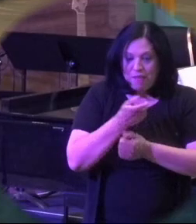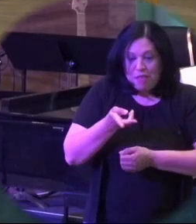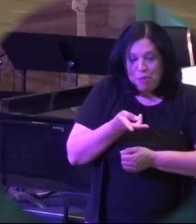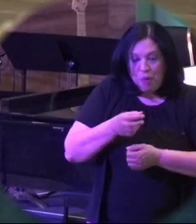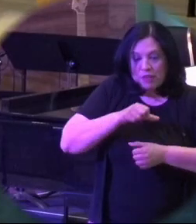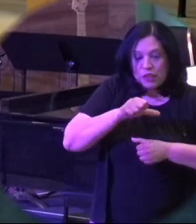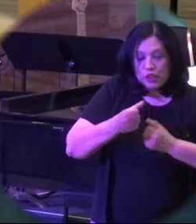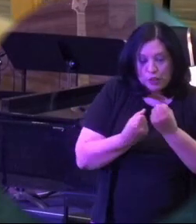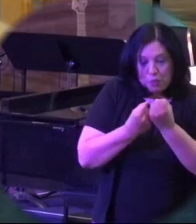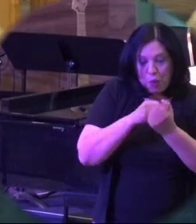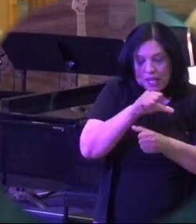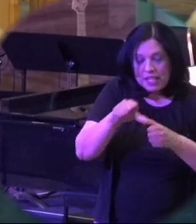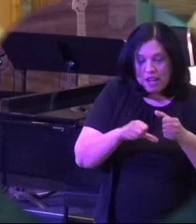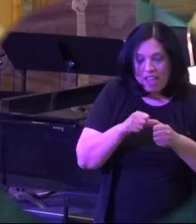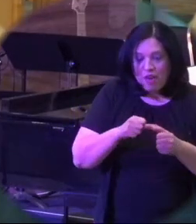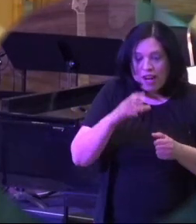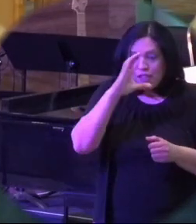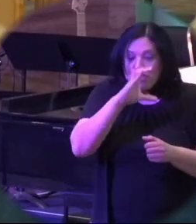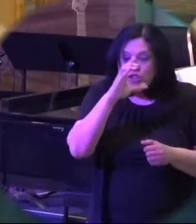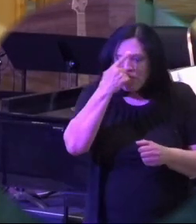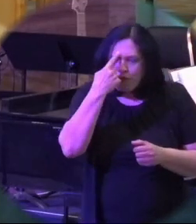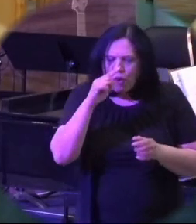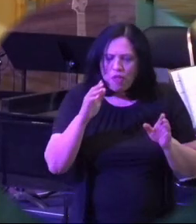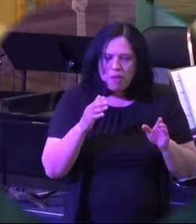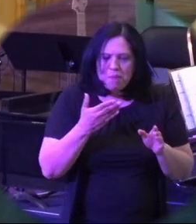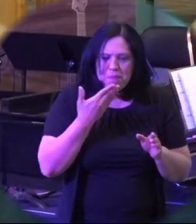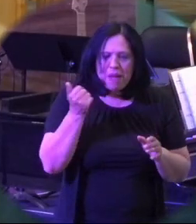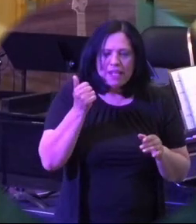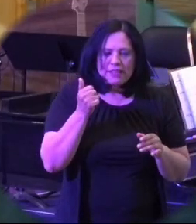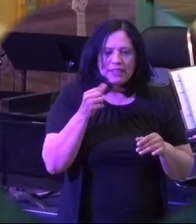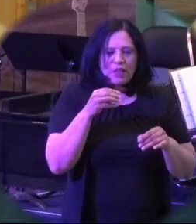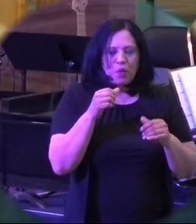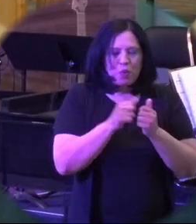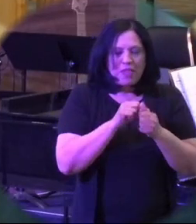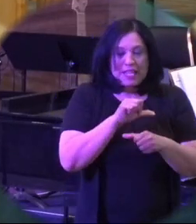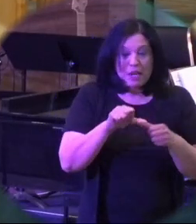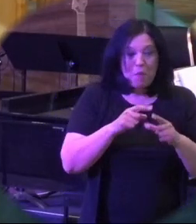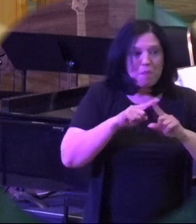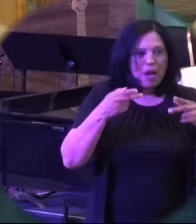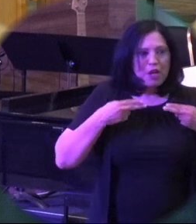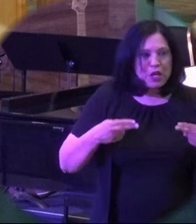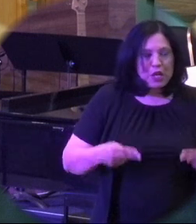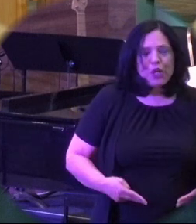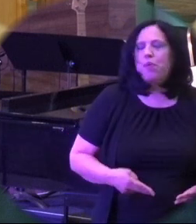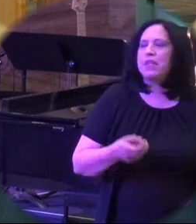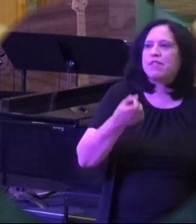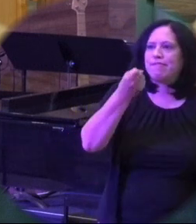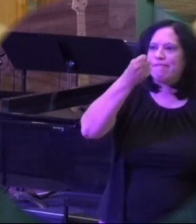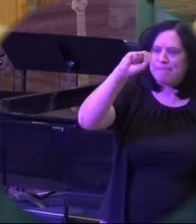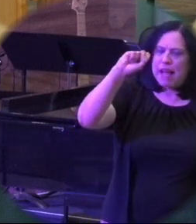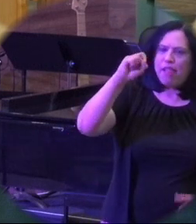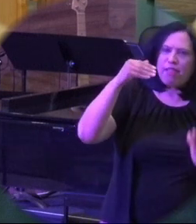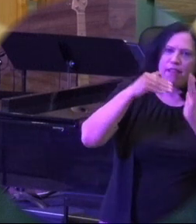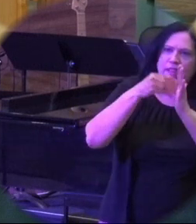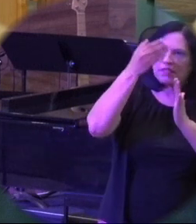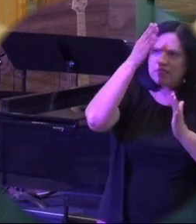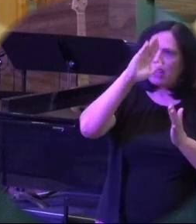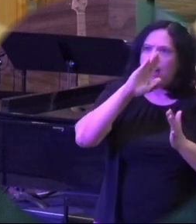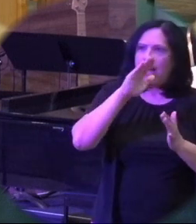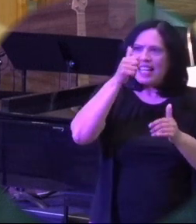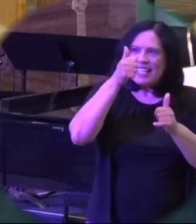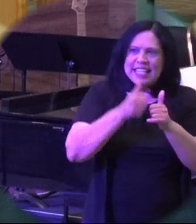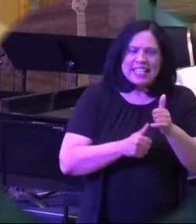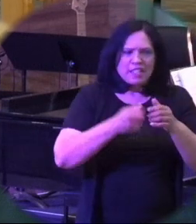best for each other. Yet humans rebel against God. Each of the types of relationships and marriage on